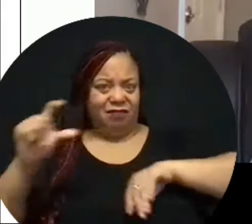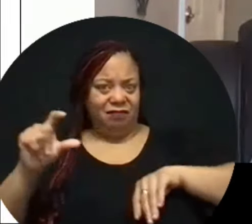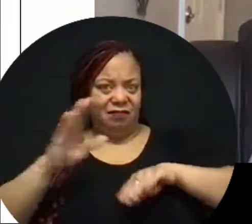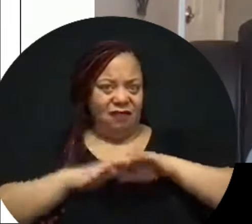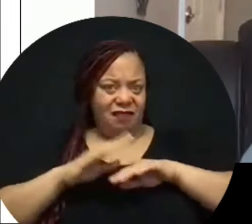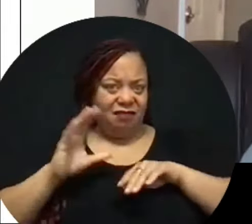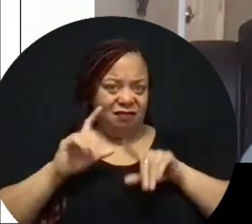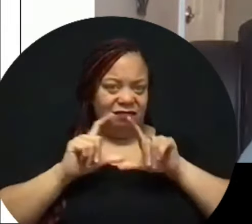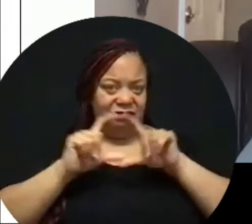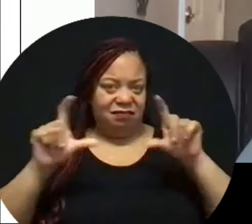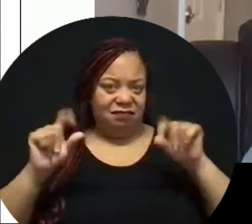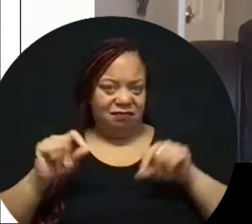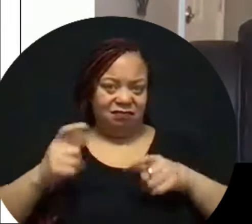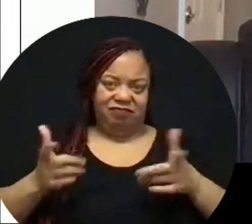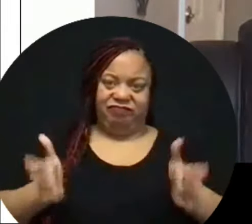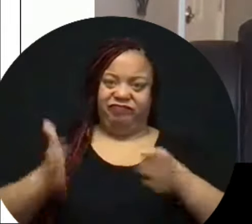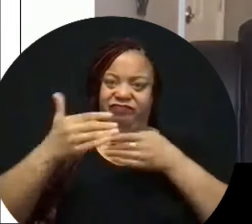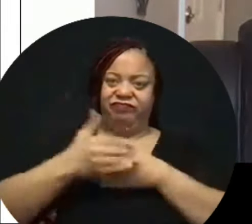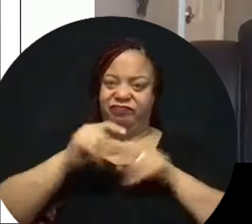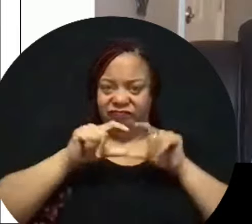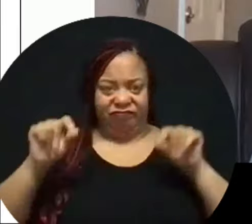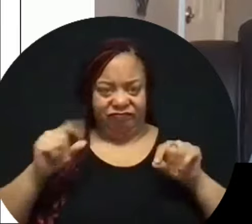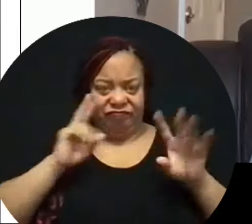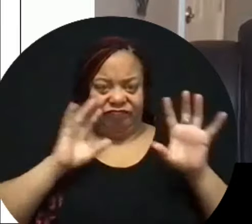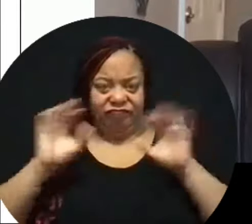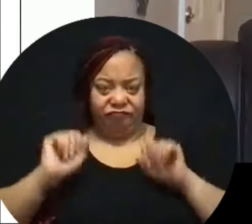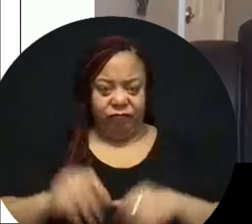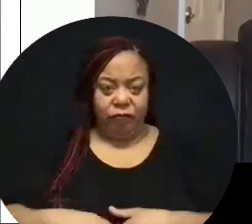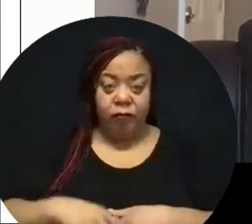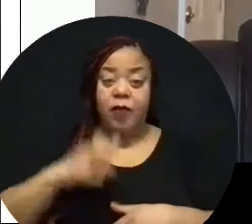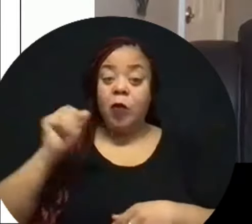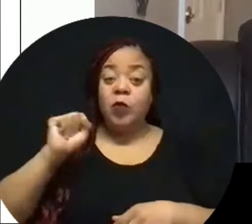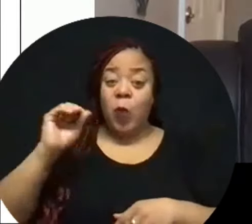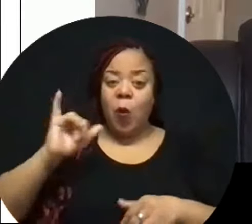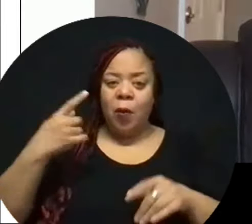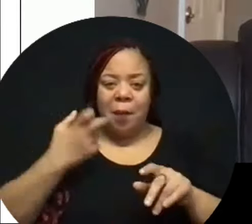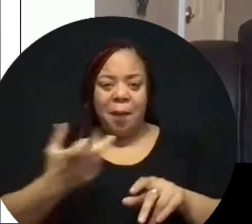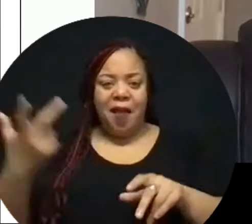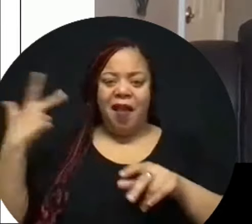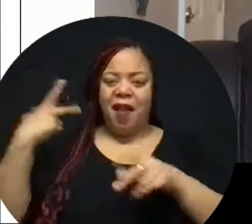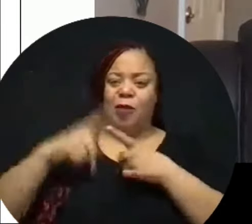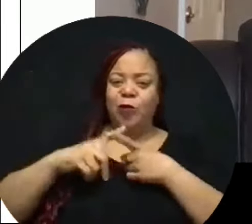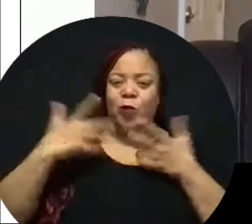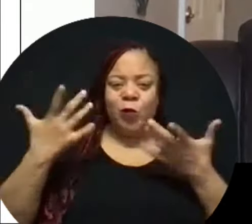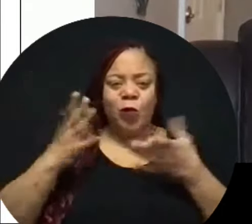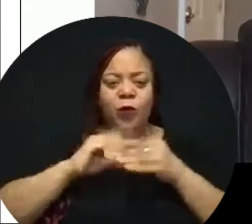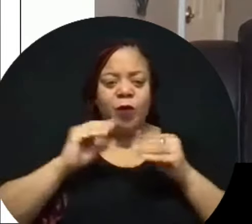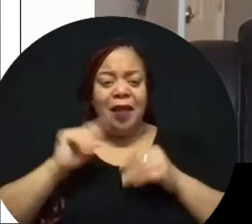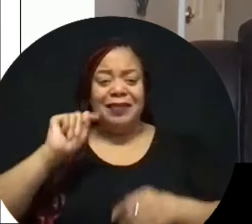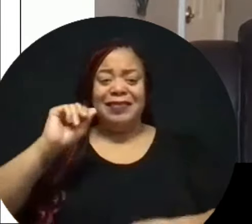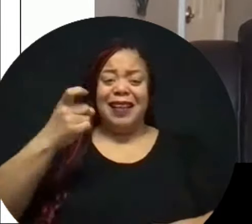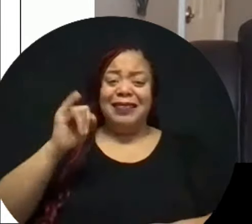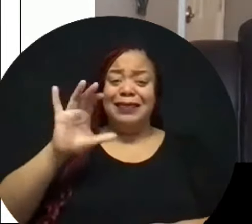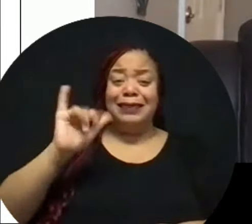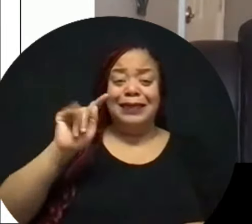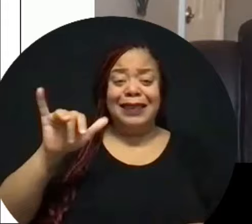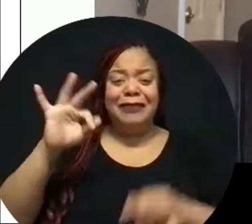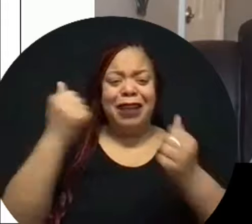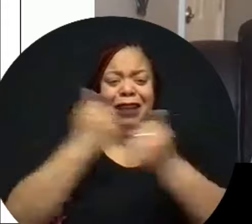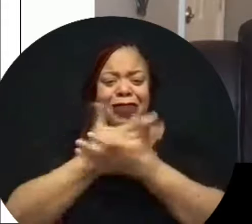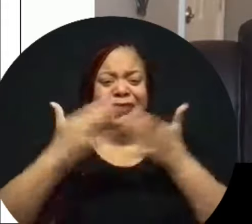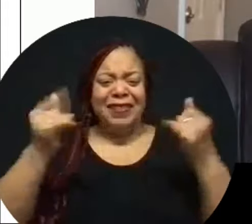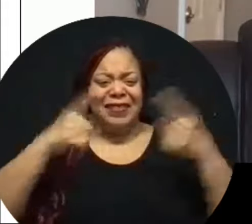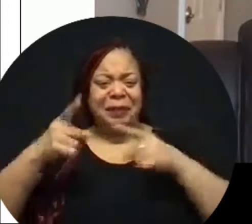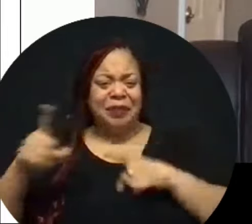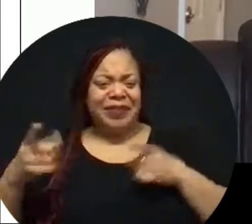that's happened there from the food up. And then not to mention that when you talk about that, of like how we're kind of low-key starving in there and they keep